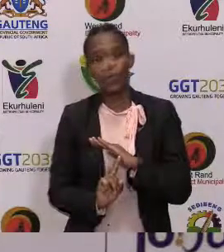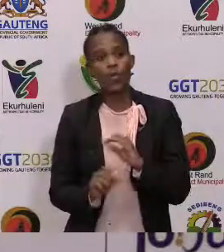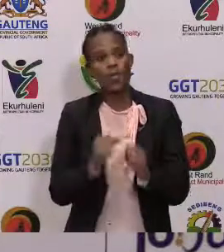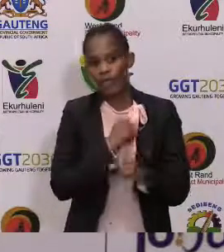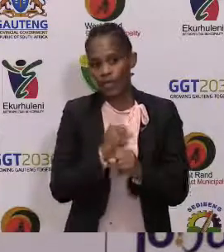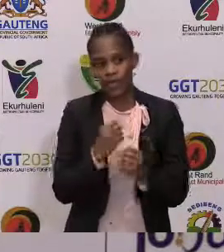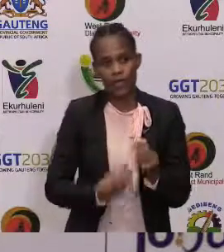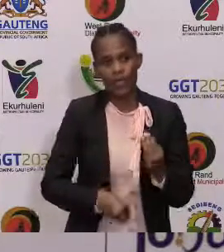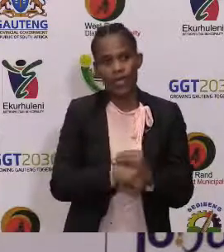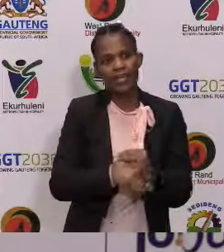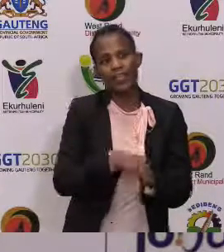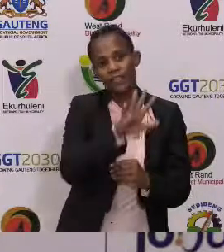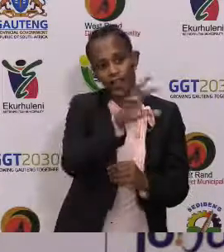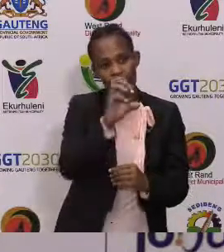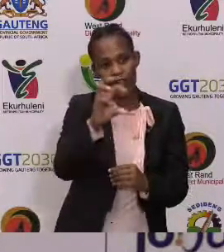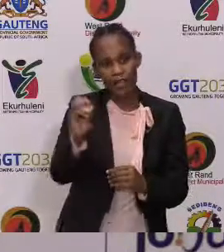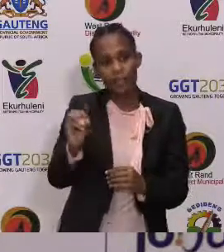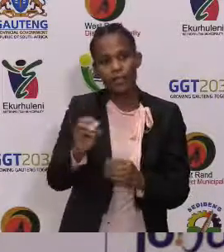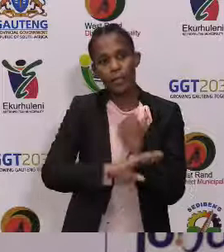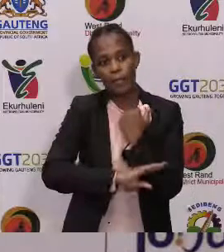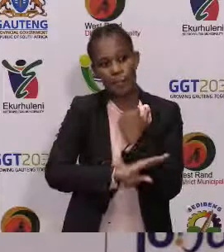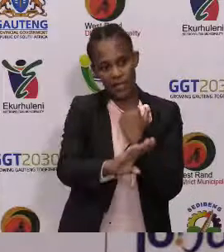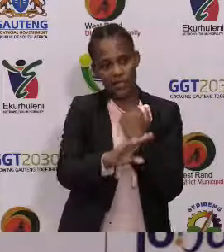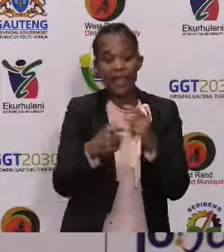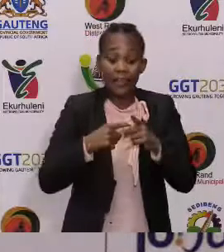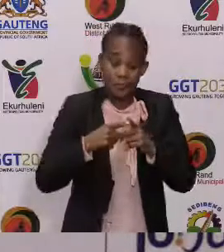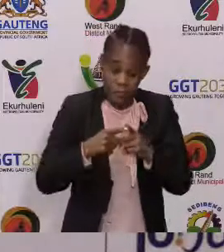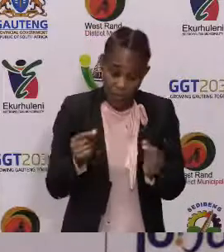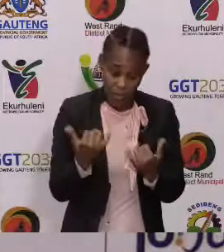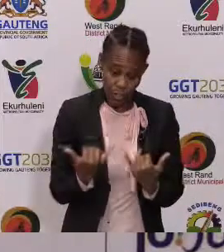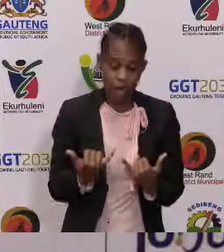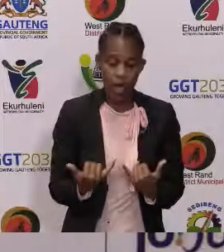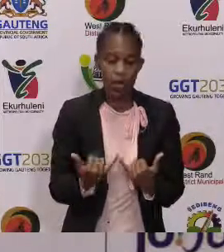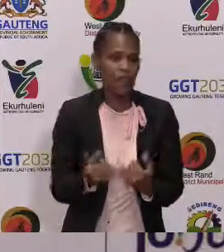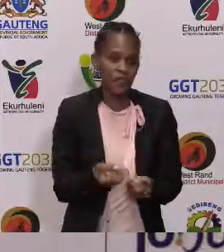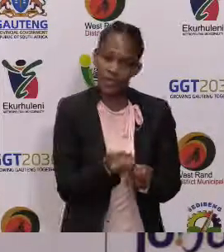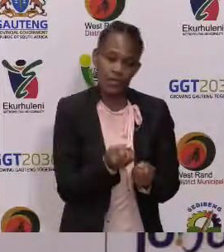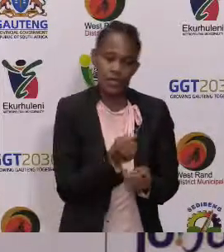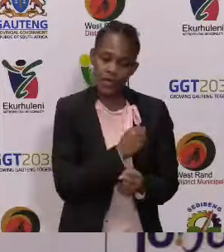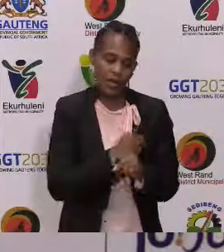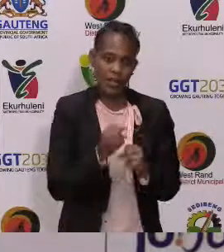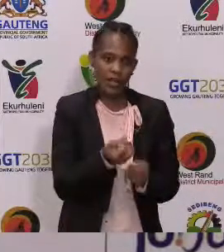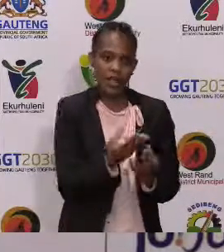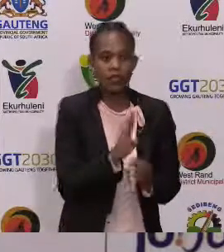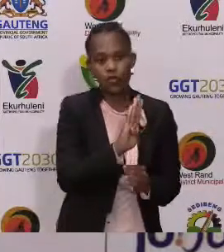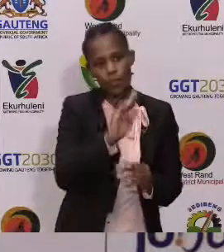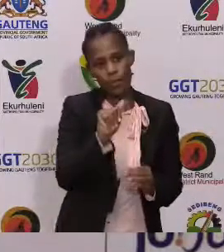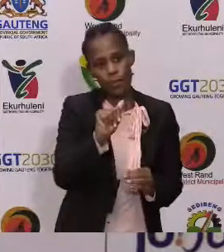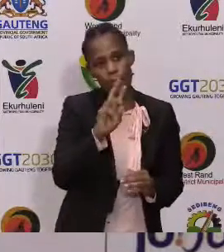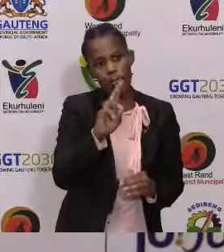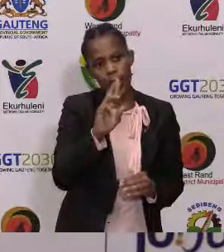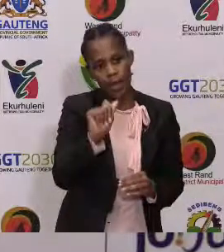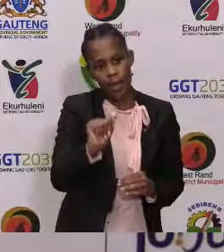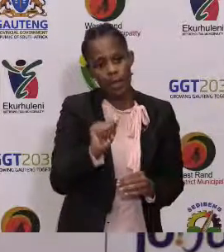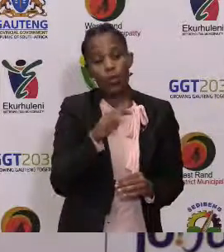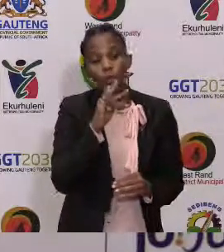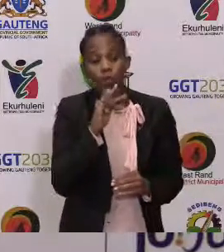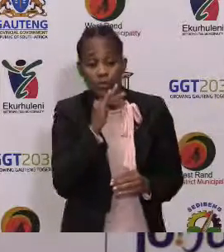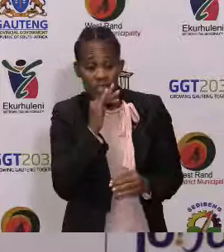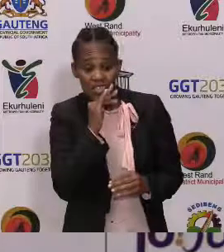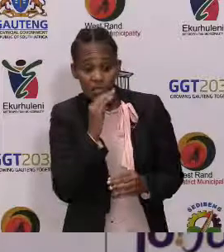the 500 beds that has been complete and equipped at Para, which we can still add to this